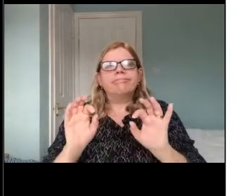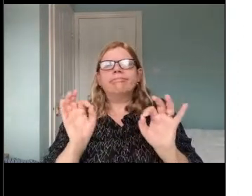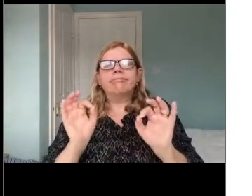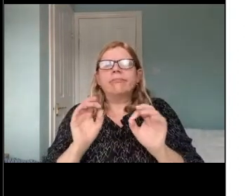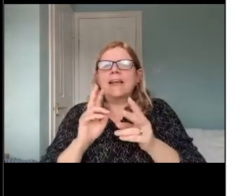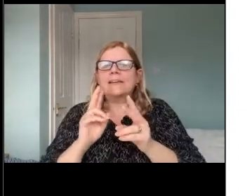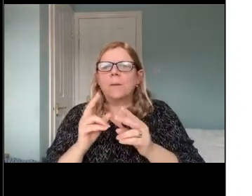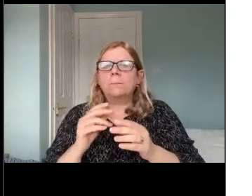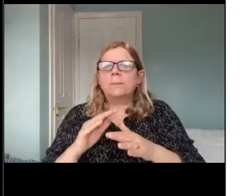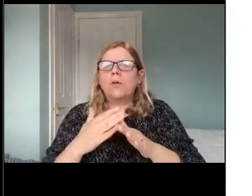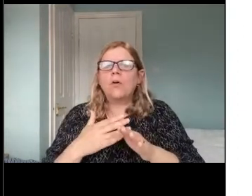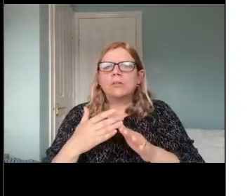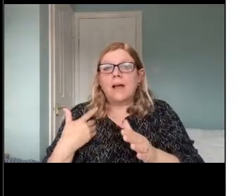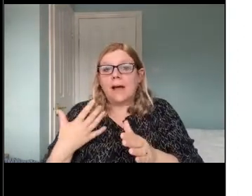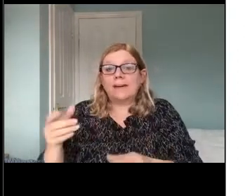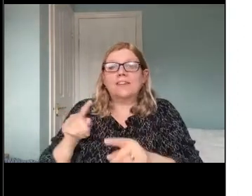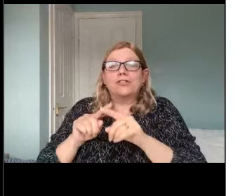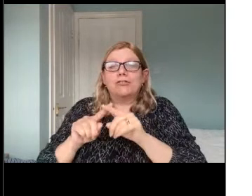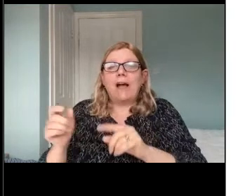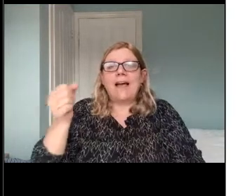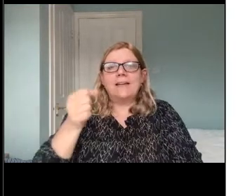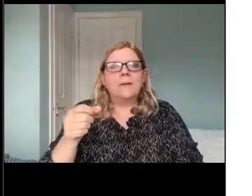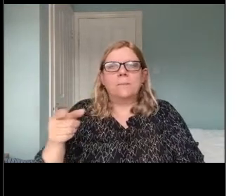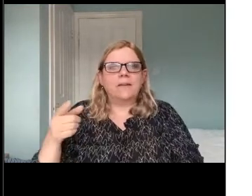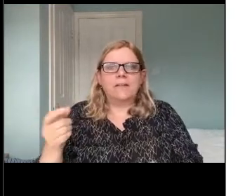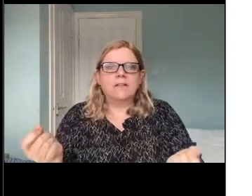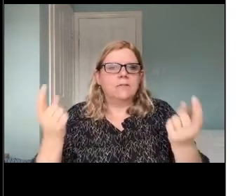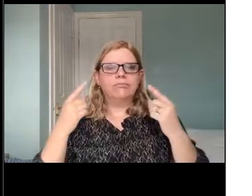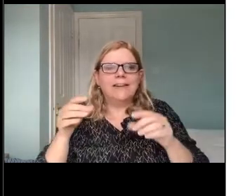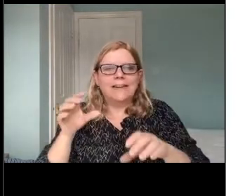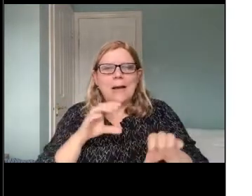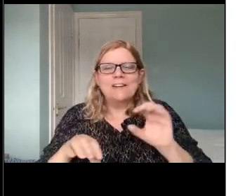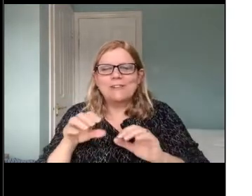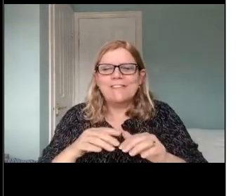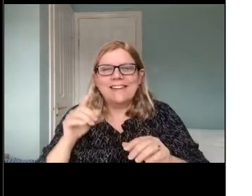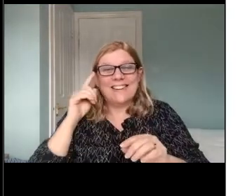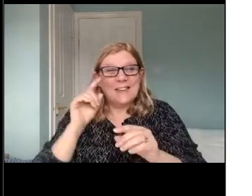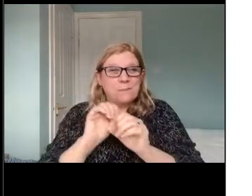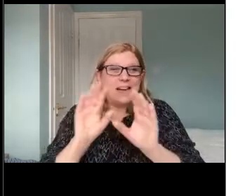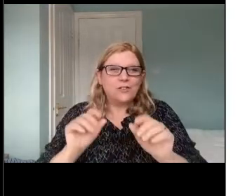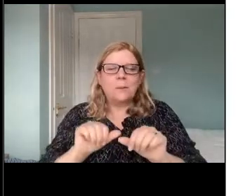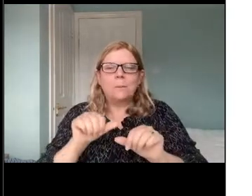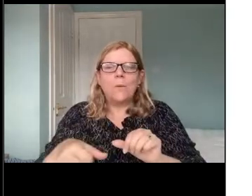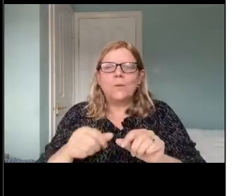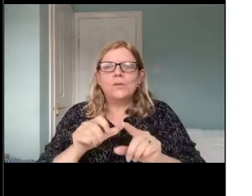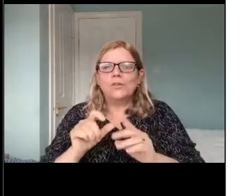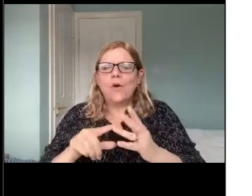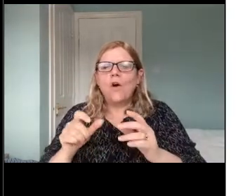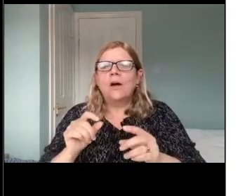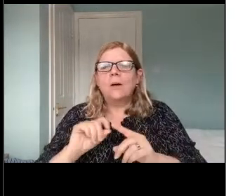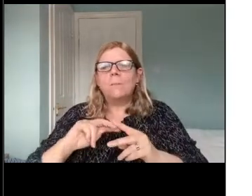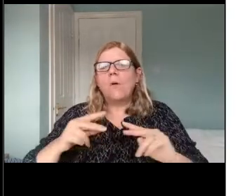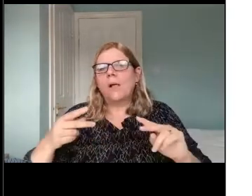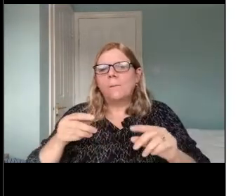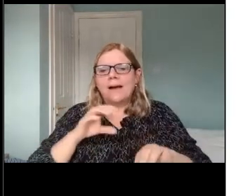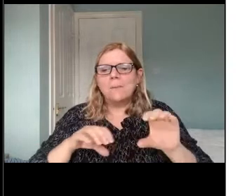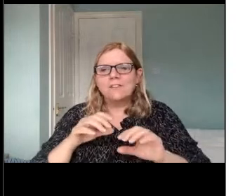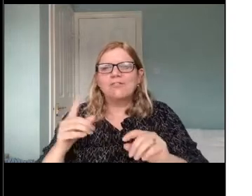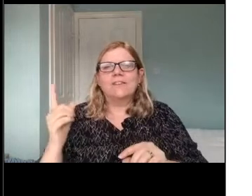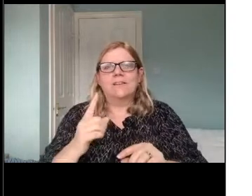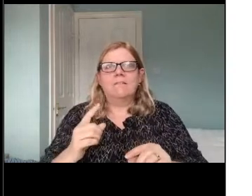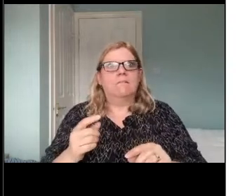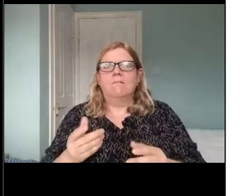afterwards. There were no interpreters because I had tried bringing in some interpreters, but they had no chemistry background, no knowledge,